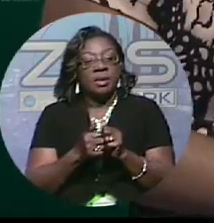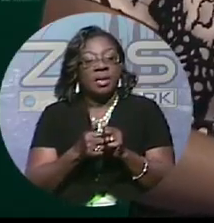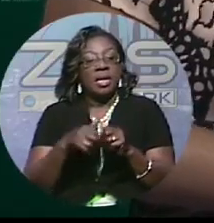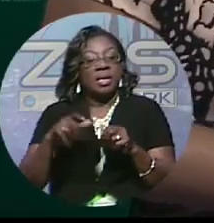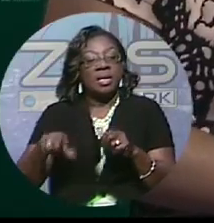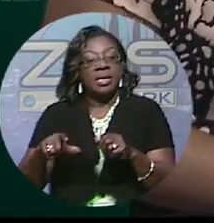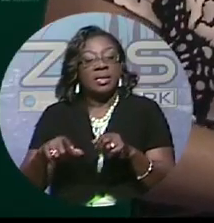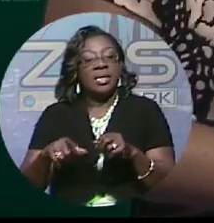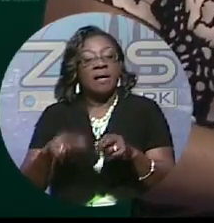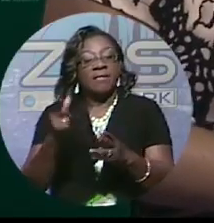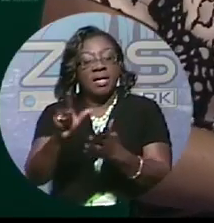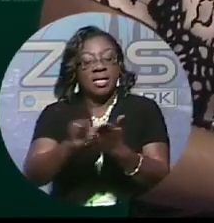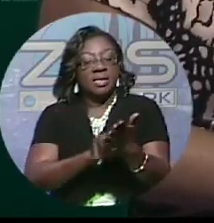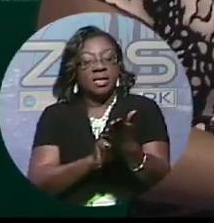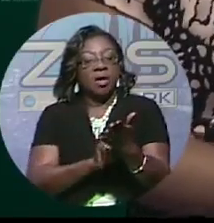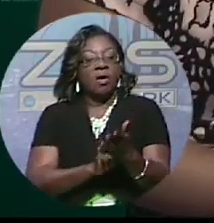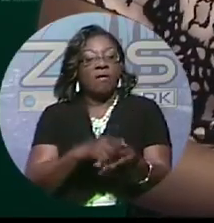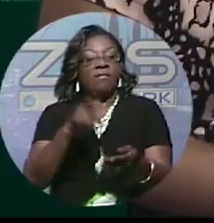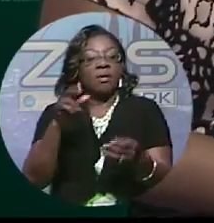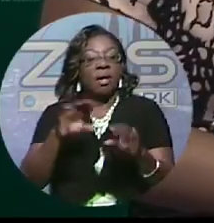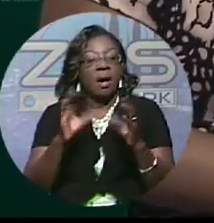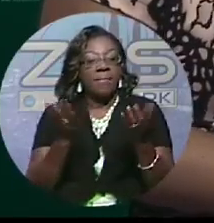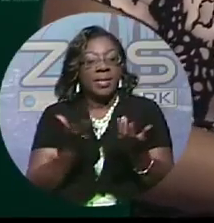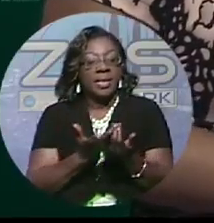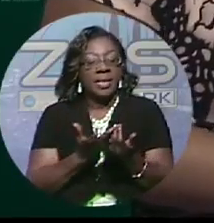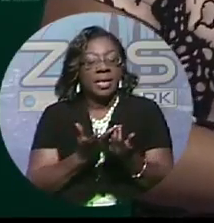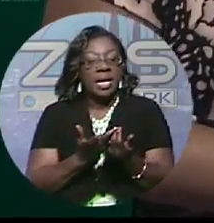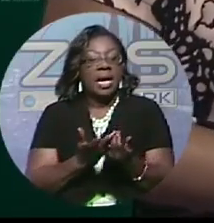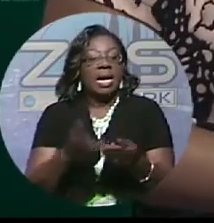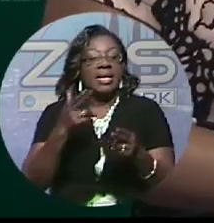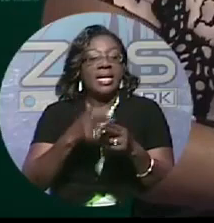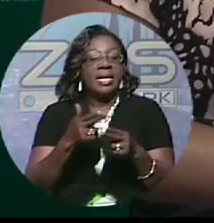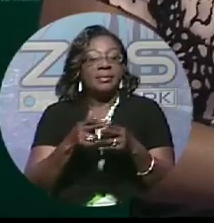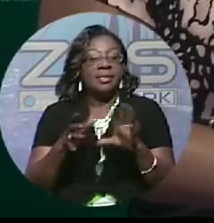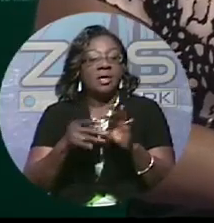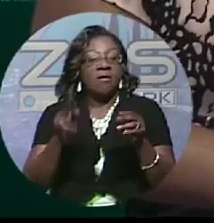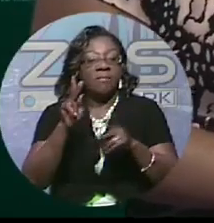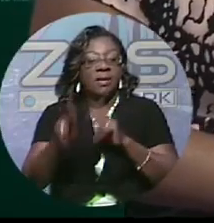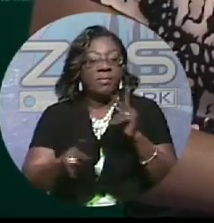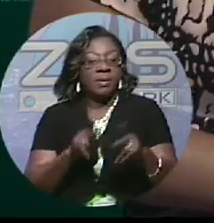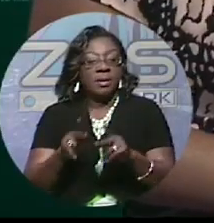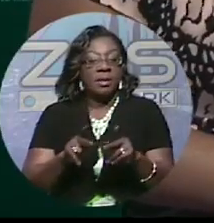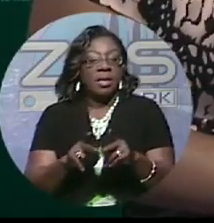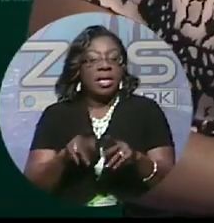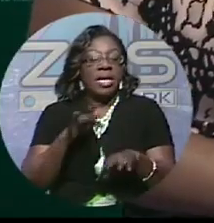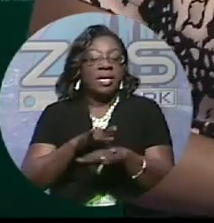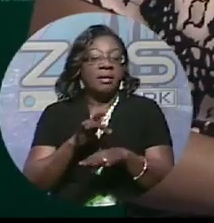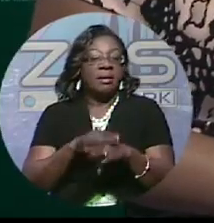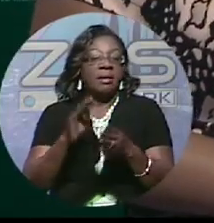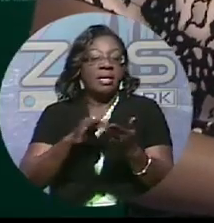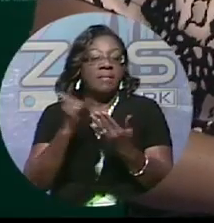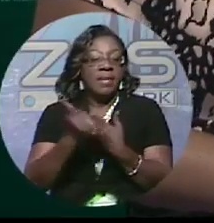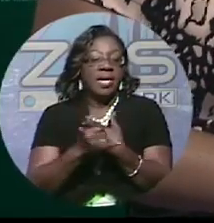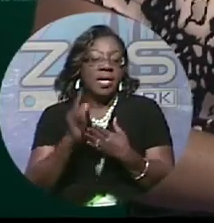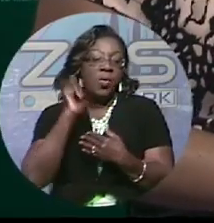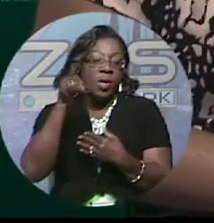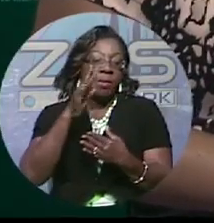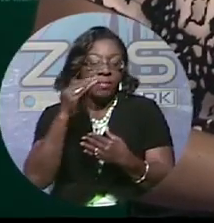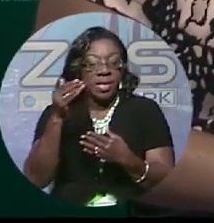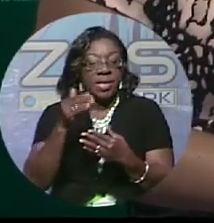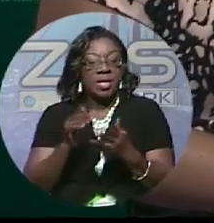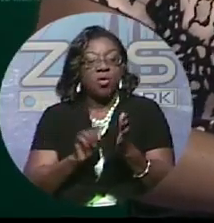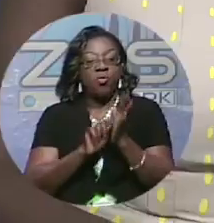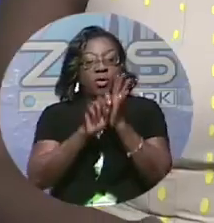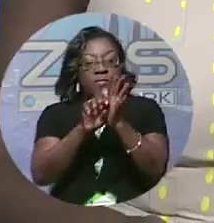of companies and people linked to the Panama Papers in early May. Janaea Noel Ferguson, ZNS